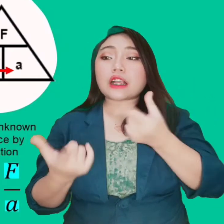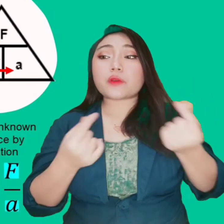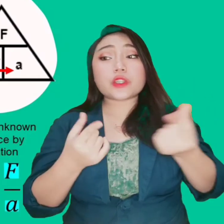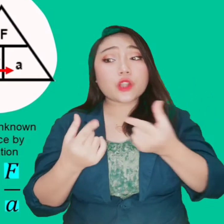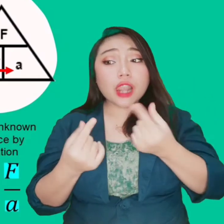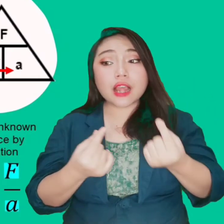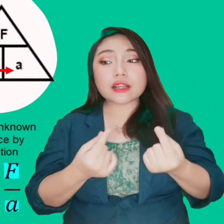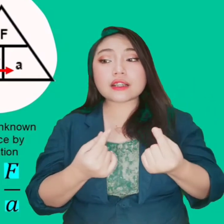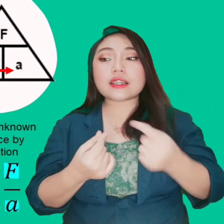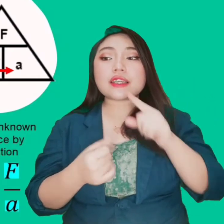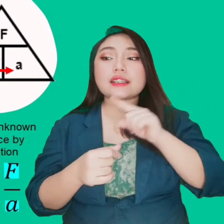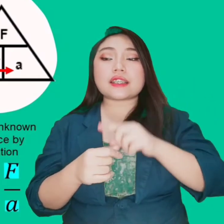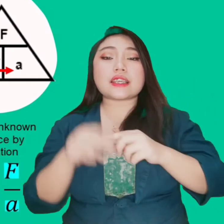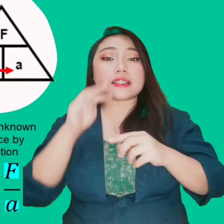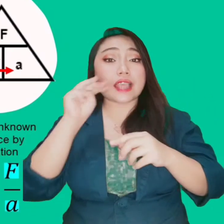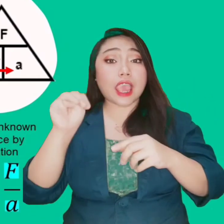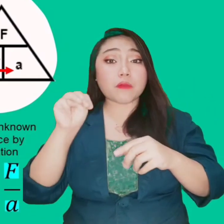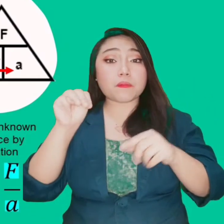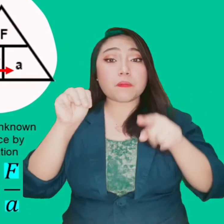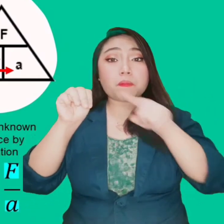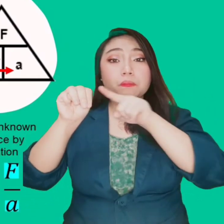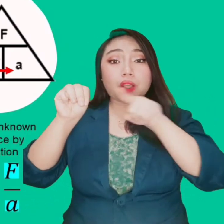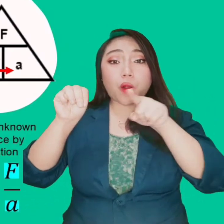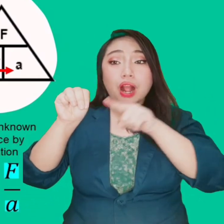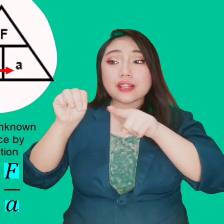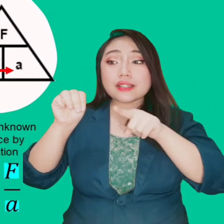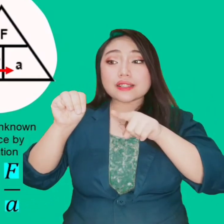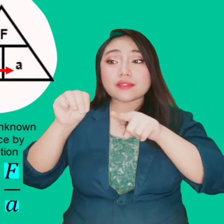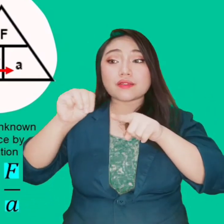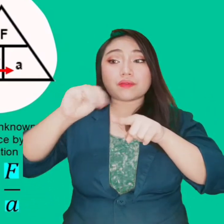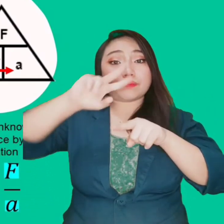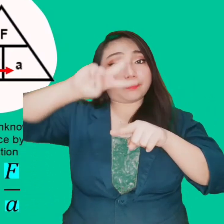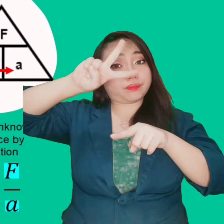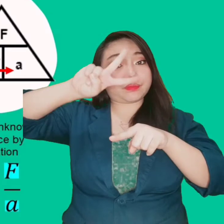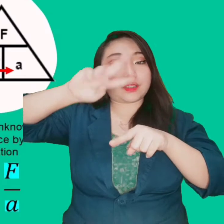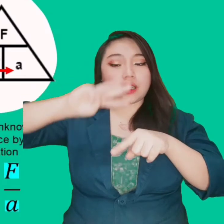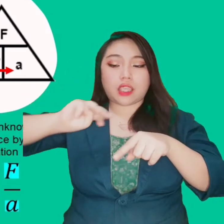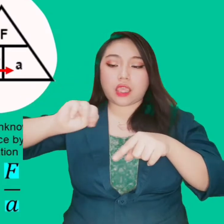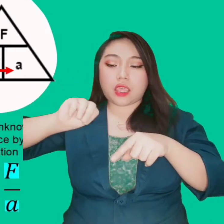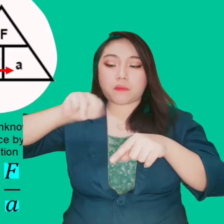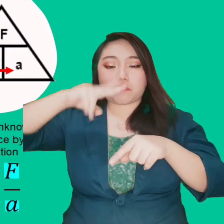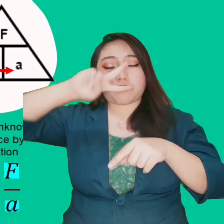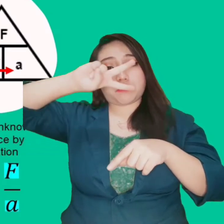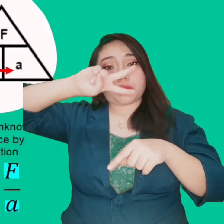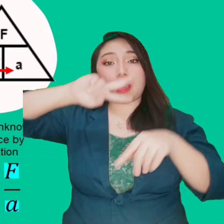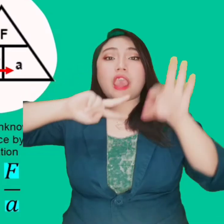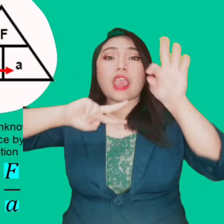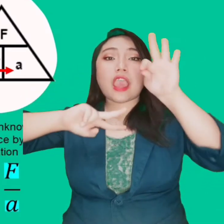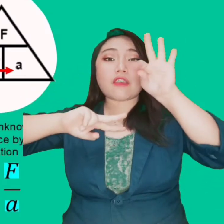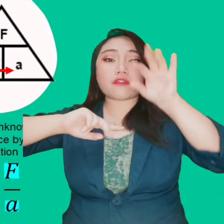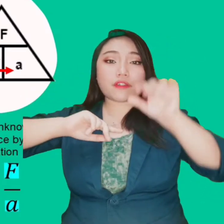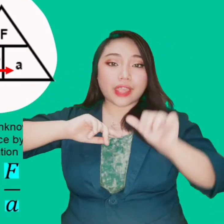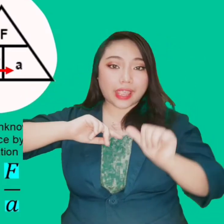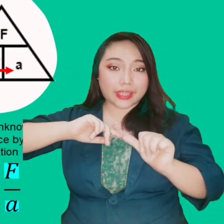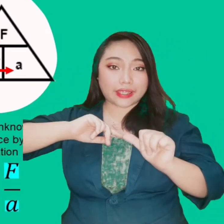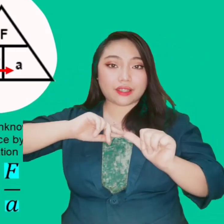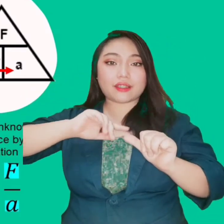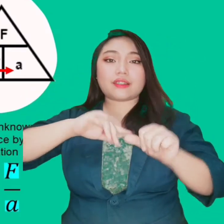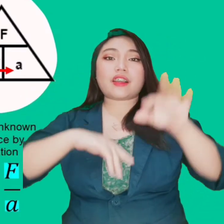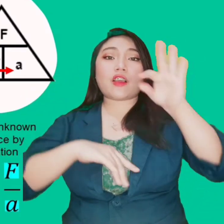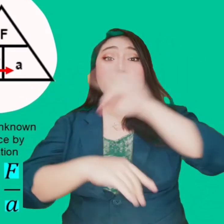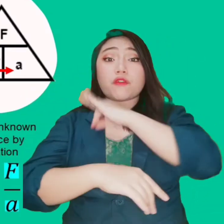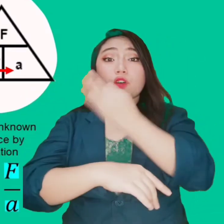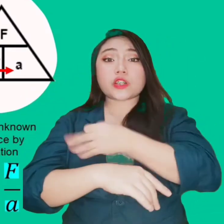mass, then M is equals to F over